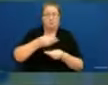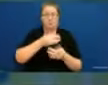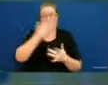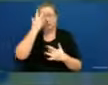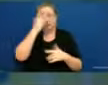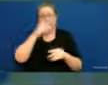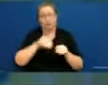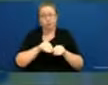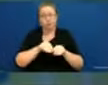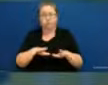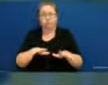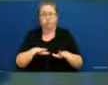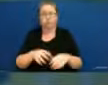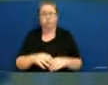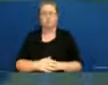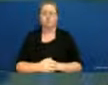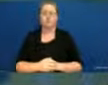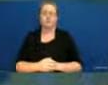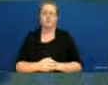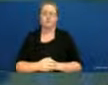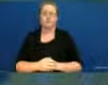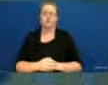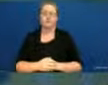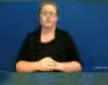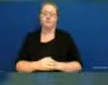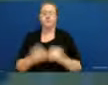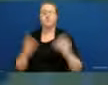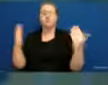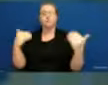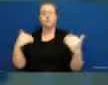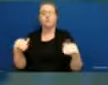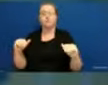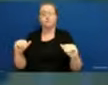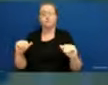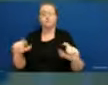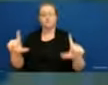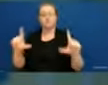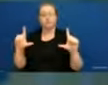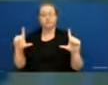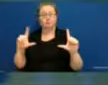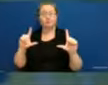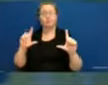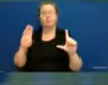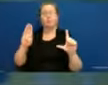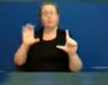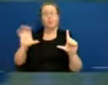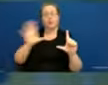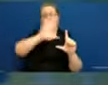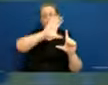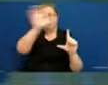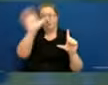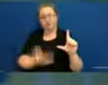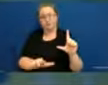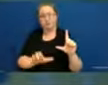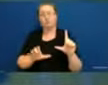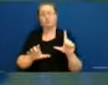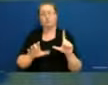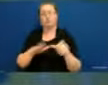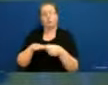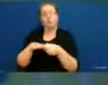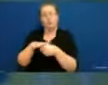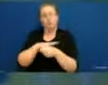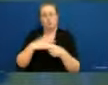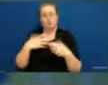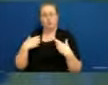transmission in the province. The next graph is the geographic